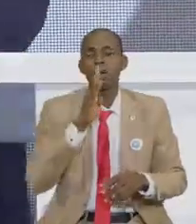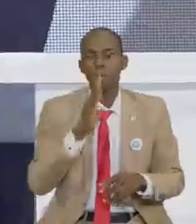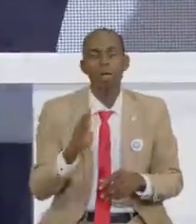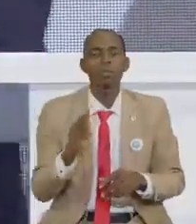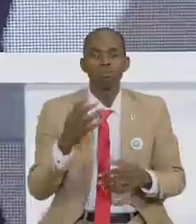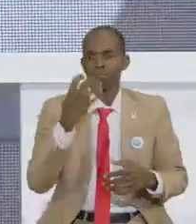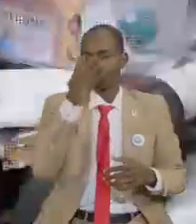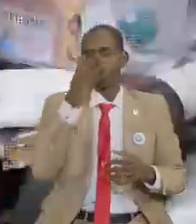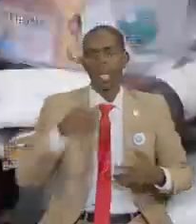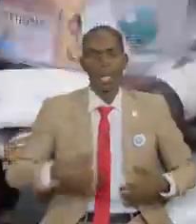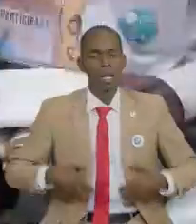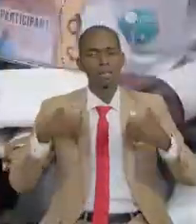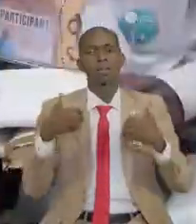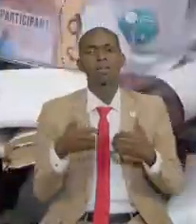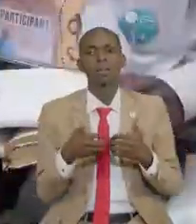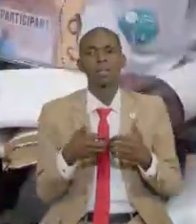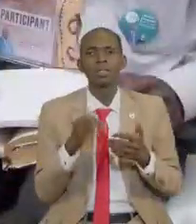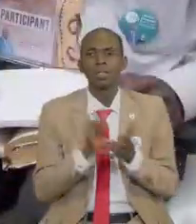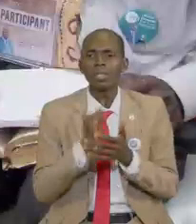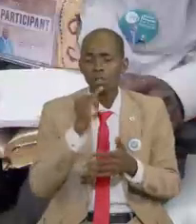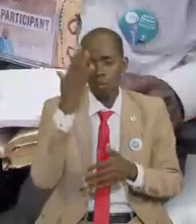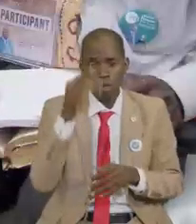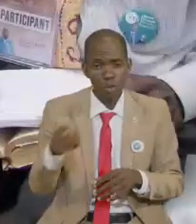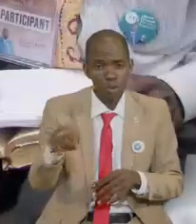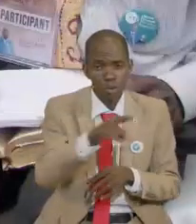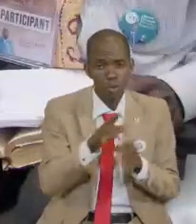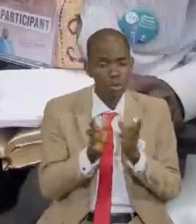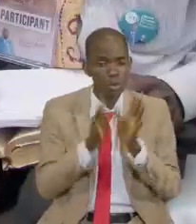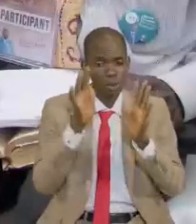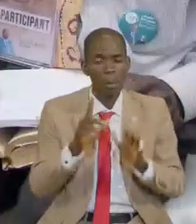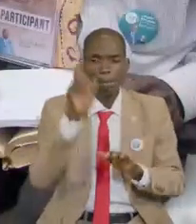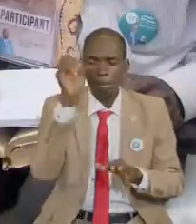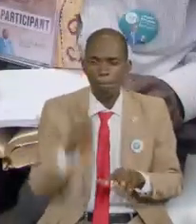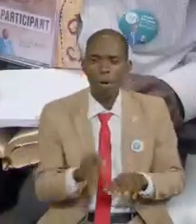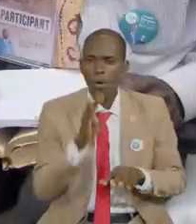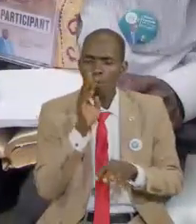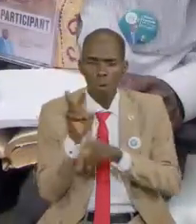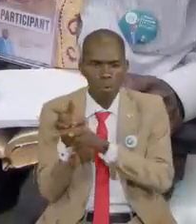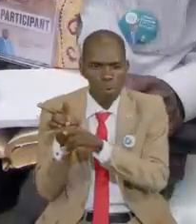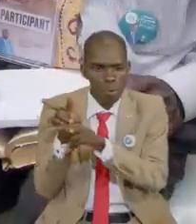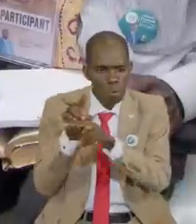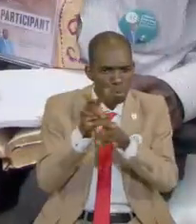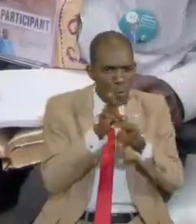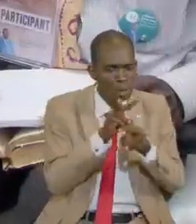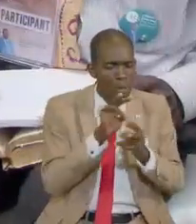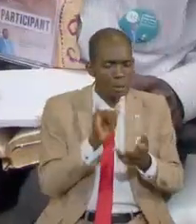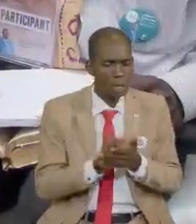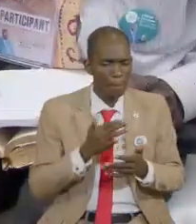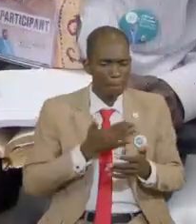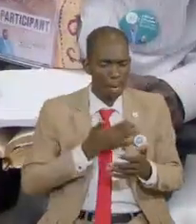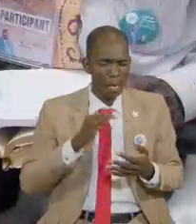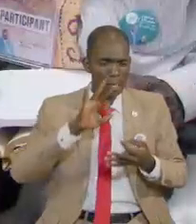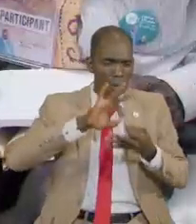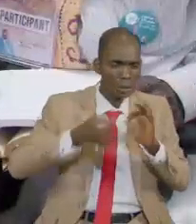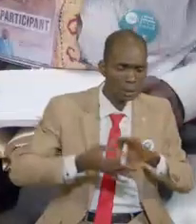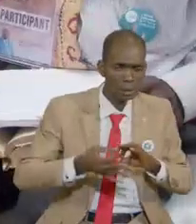And that's what the Christian is watchful. That my service I render in the